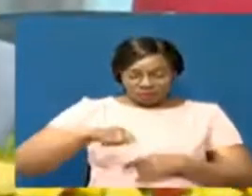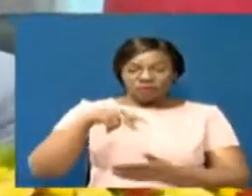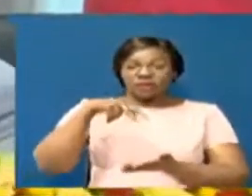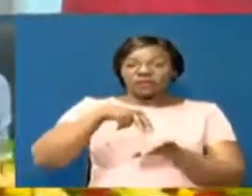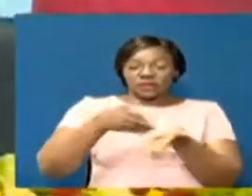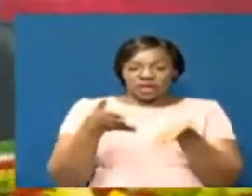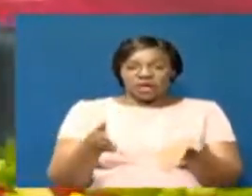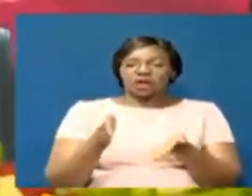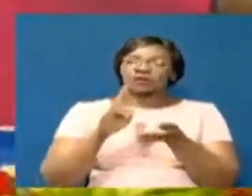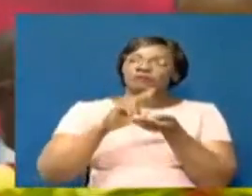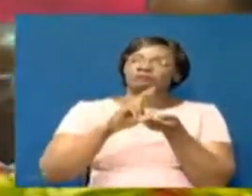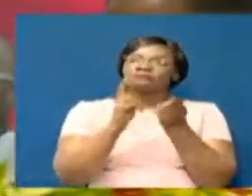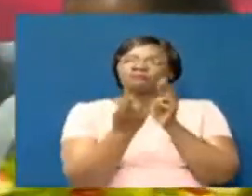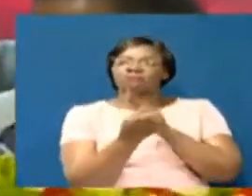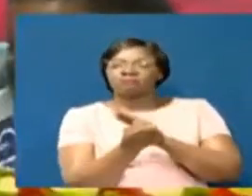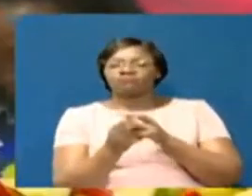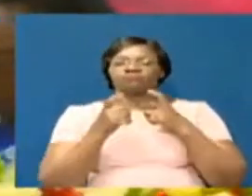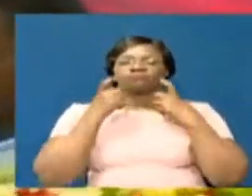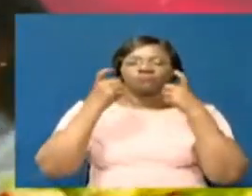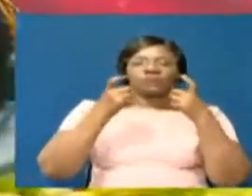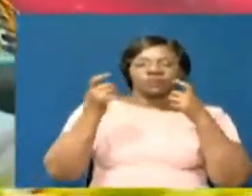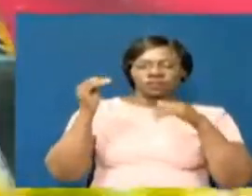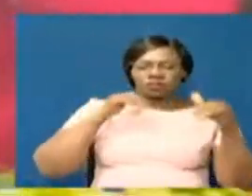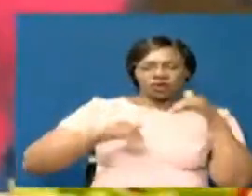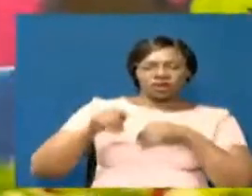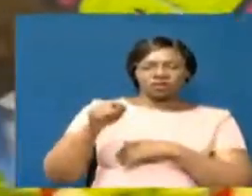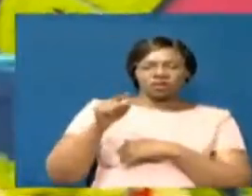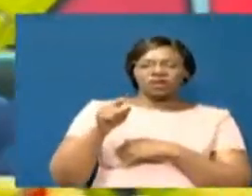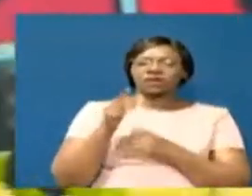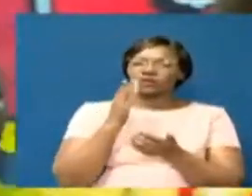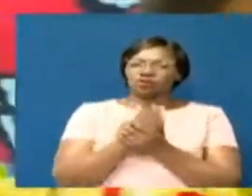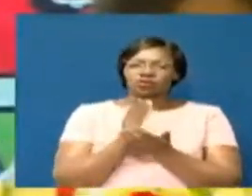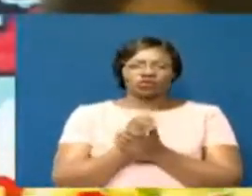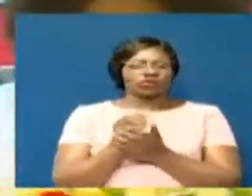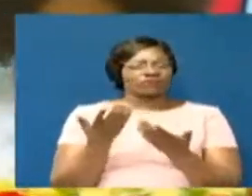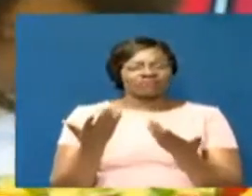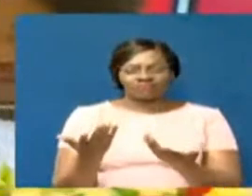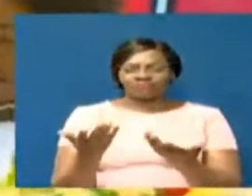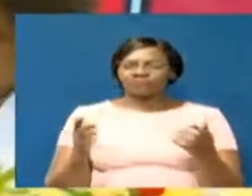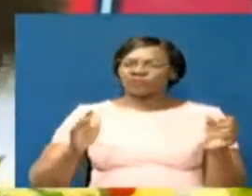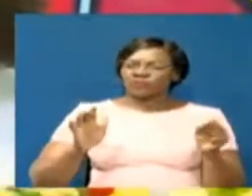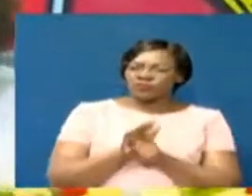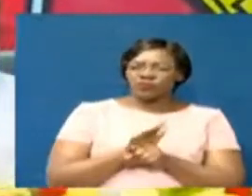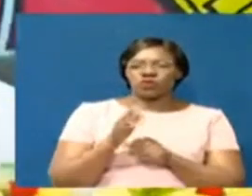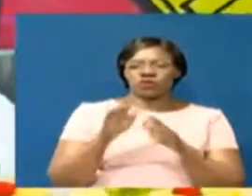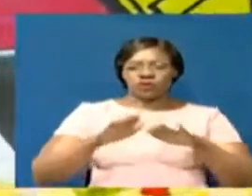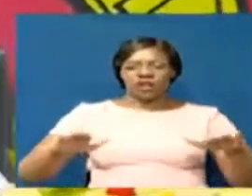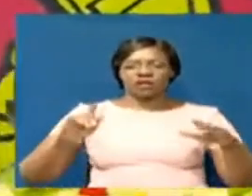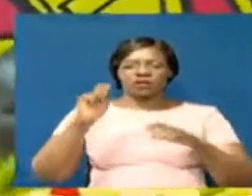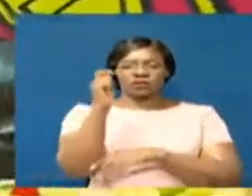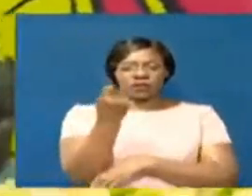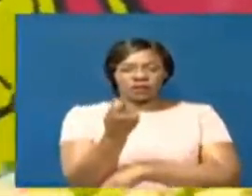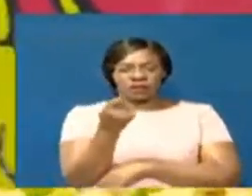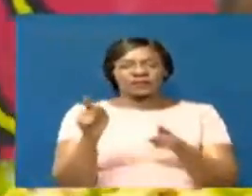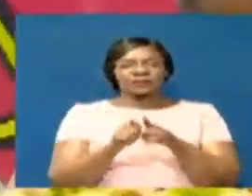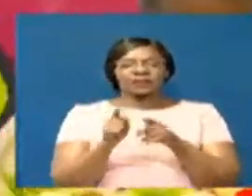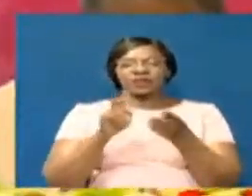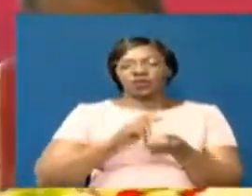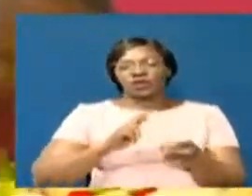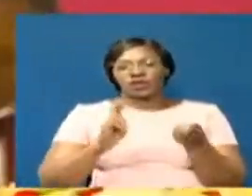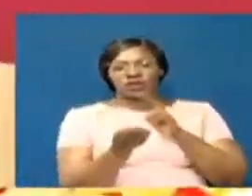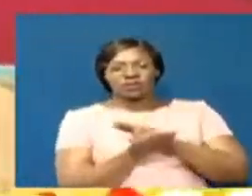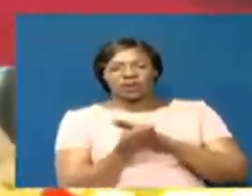time to repent of the sin of corruption that has ravaged our land, Kenya, O God. We repent